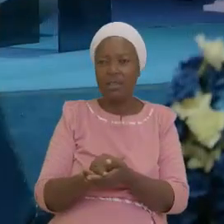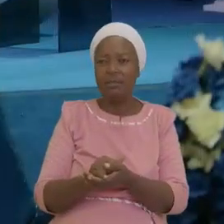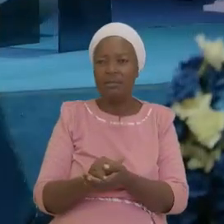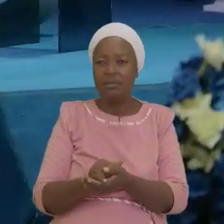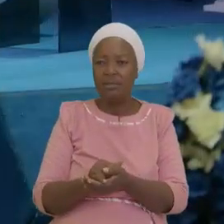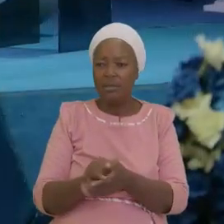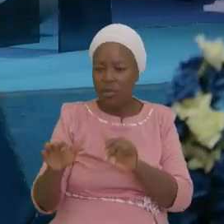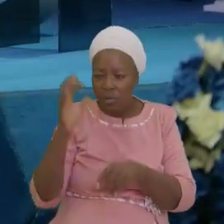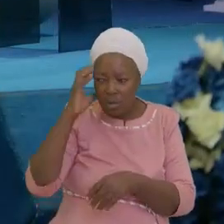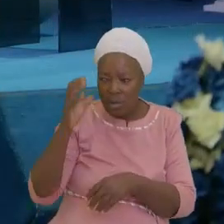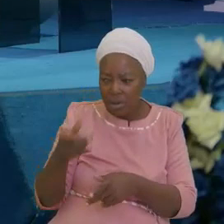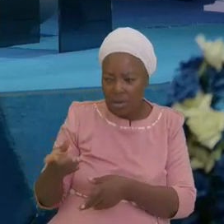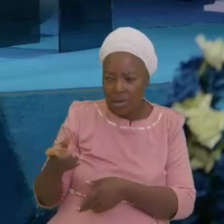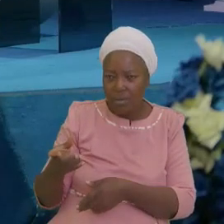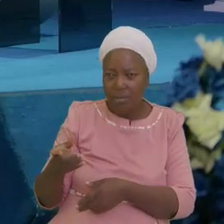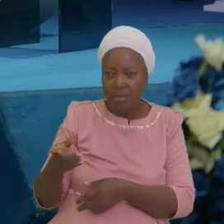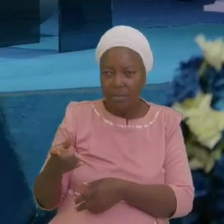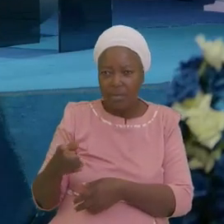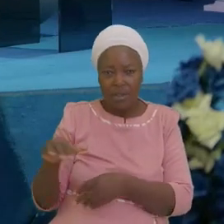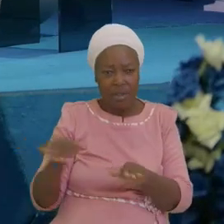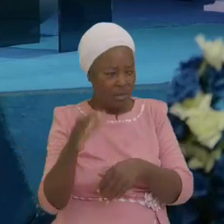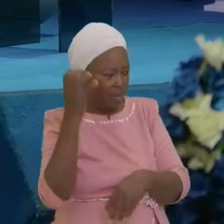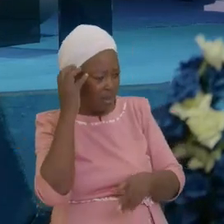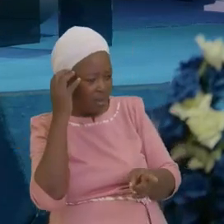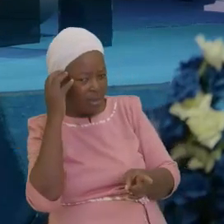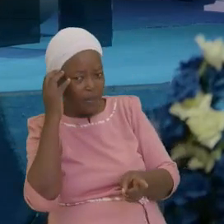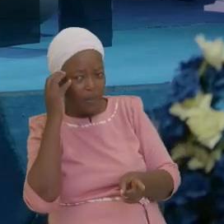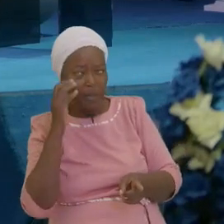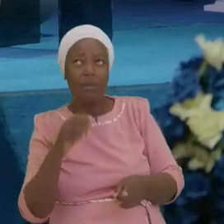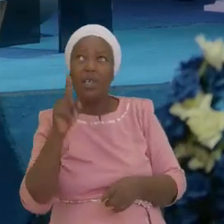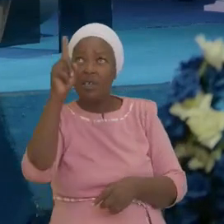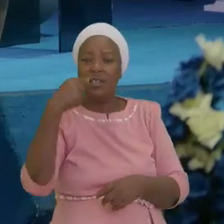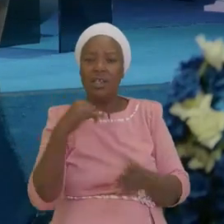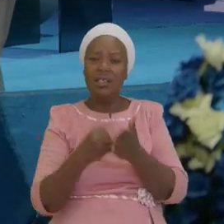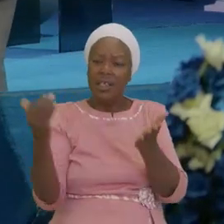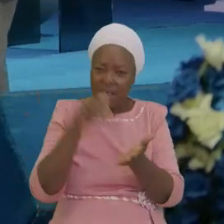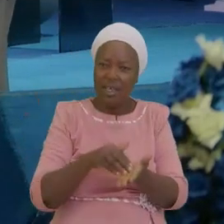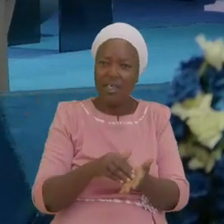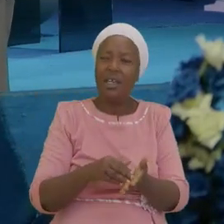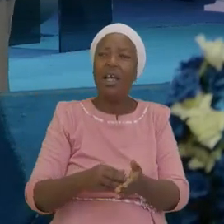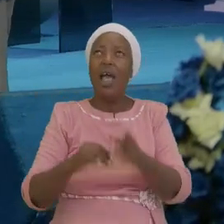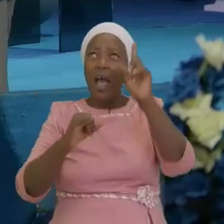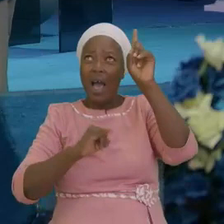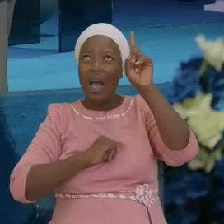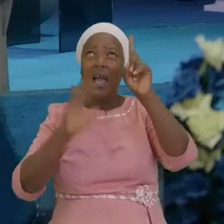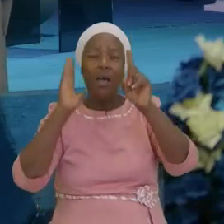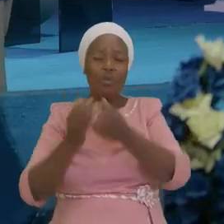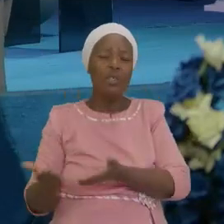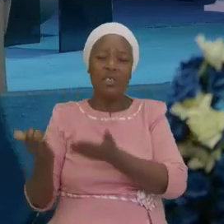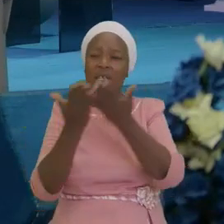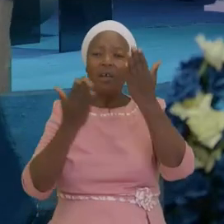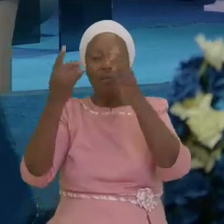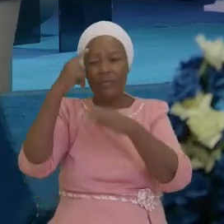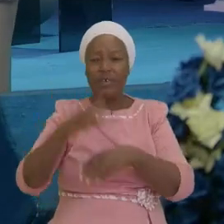Did you hear? Did you hear? He said it again, I will sacrifice for the sins